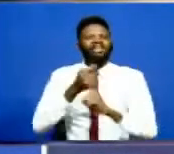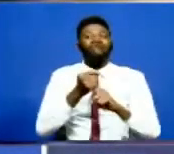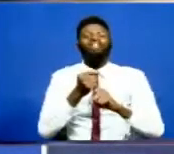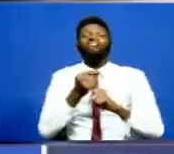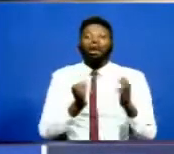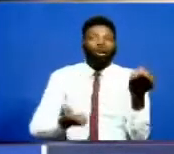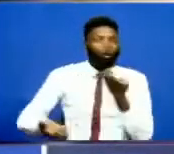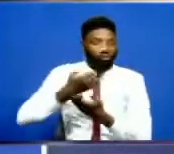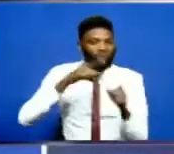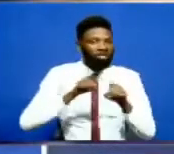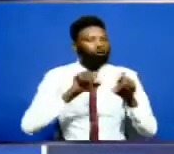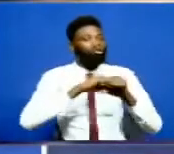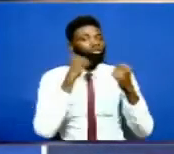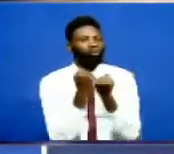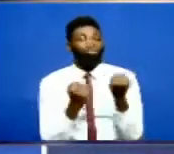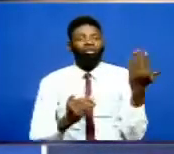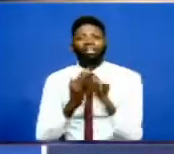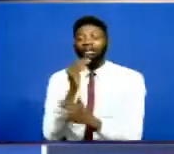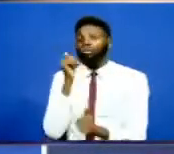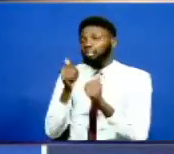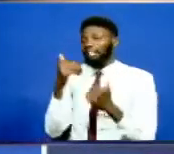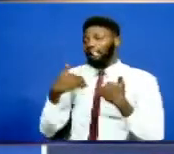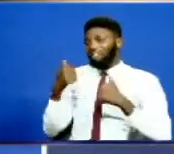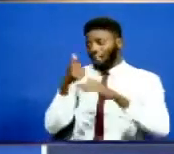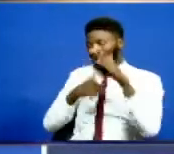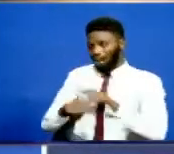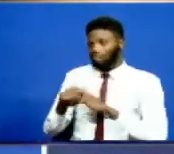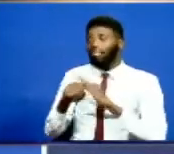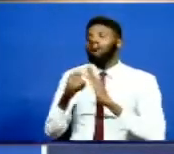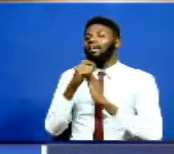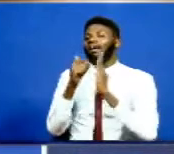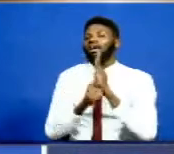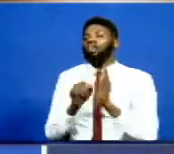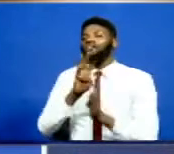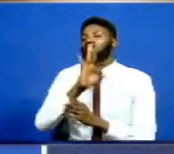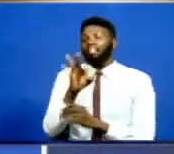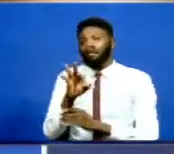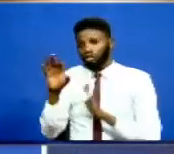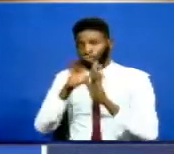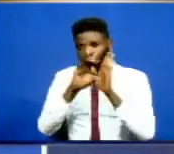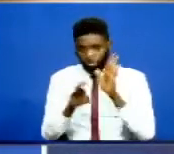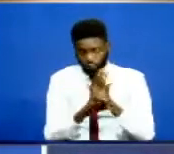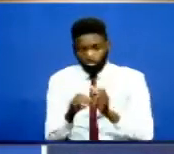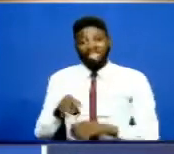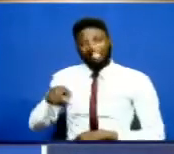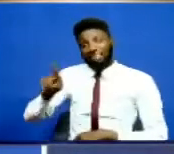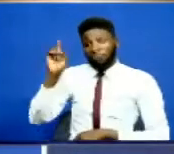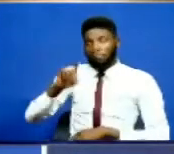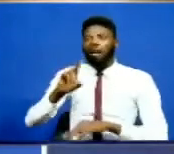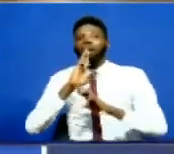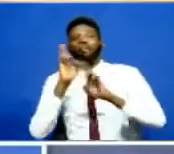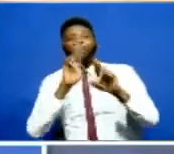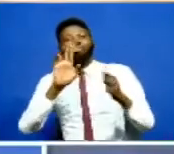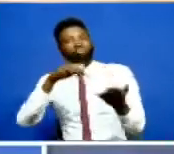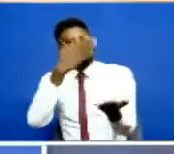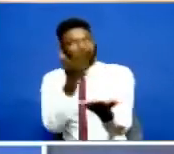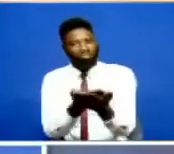social rights guaranteed under Article 43 of the Constitution by submitting a report for debate to the